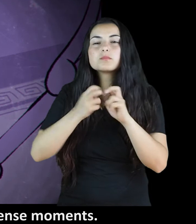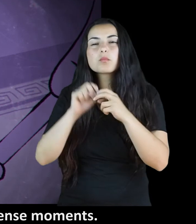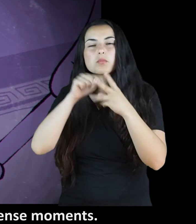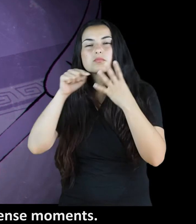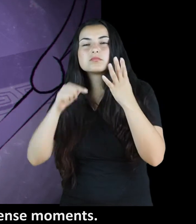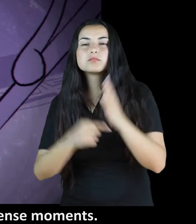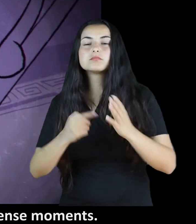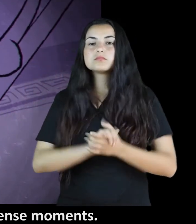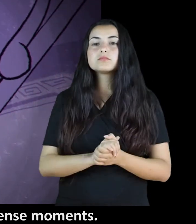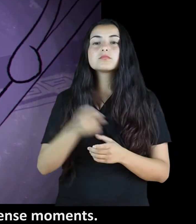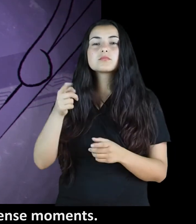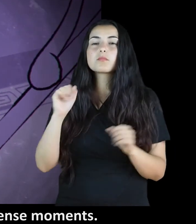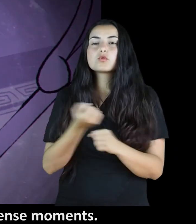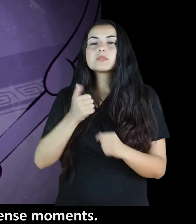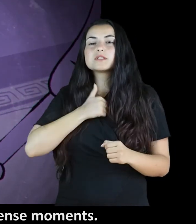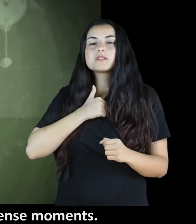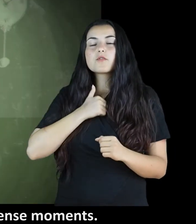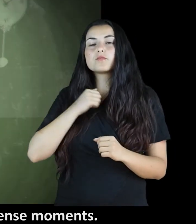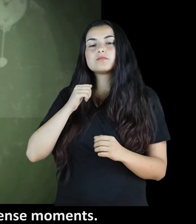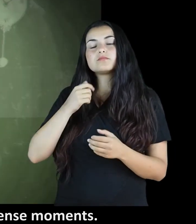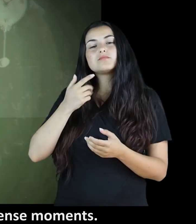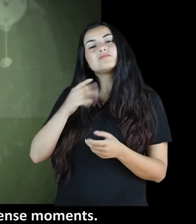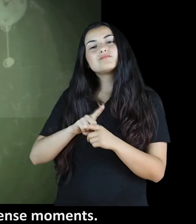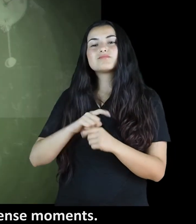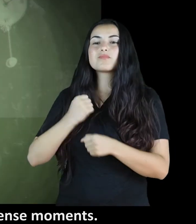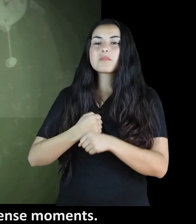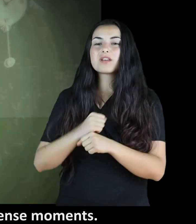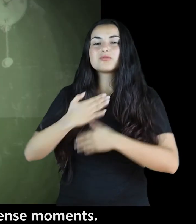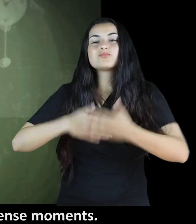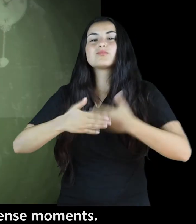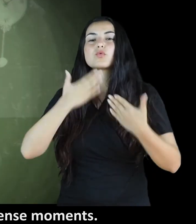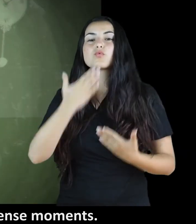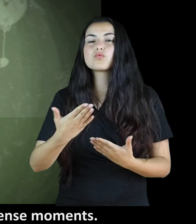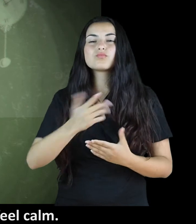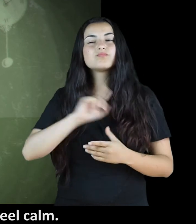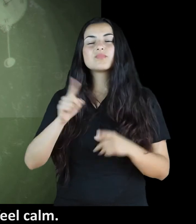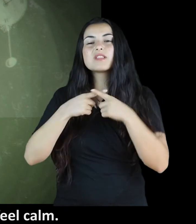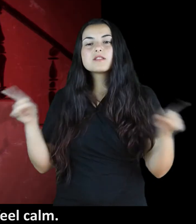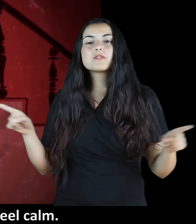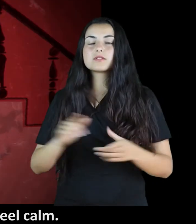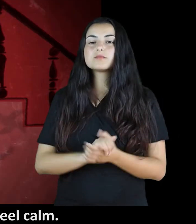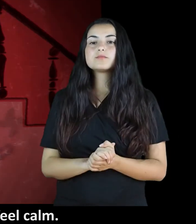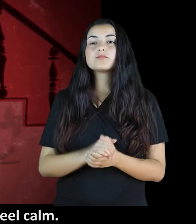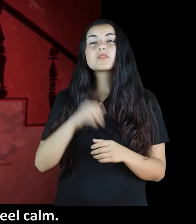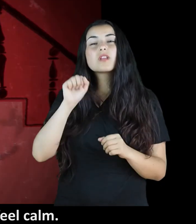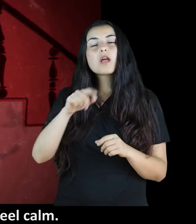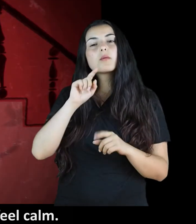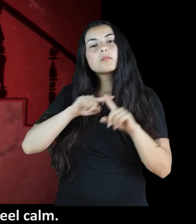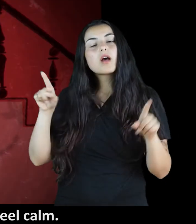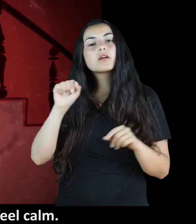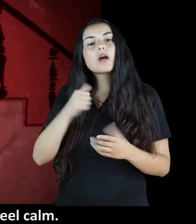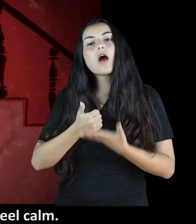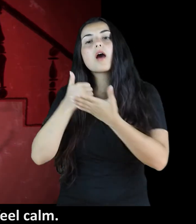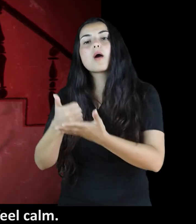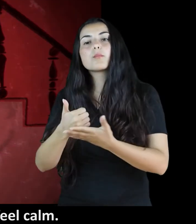them cope with these intense moments. These actions may seem unusual, but they're just their way to feel